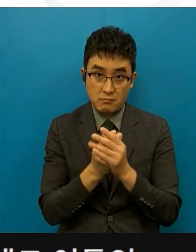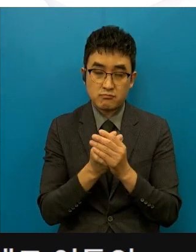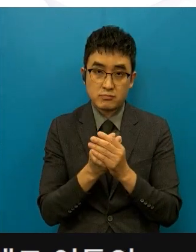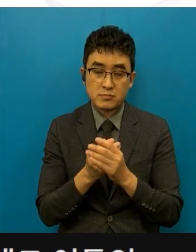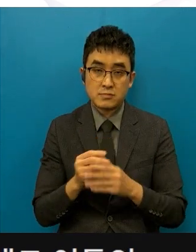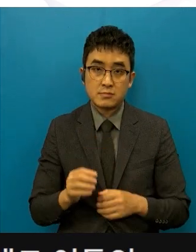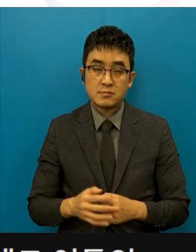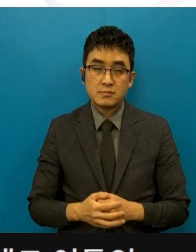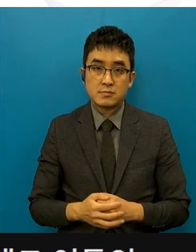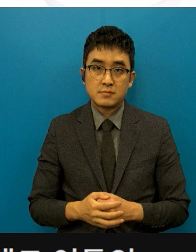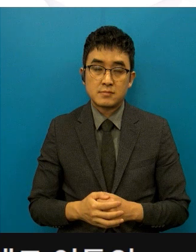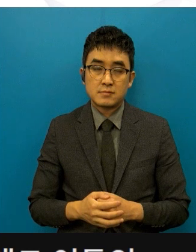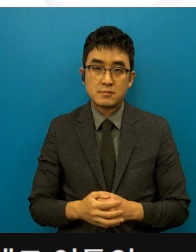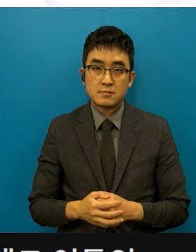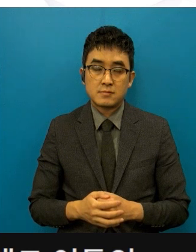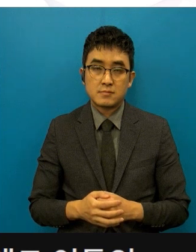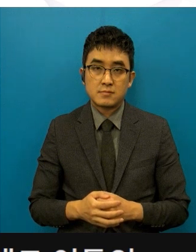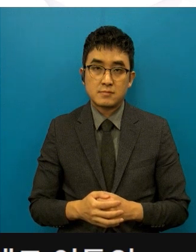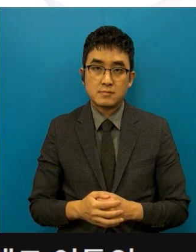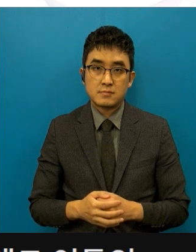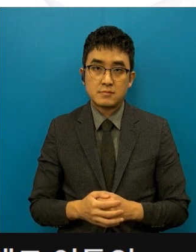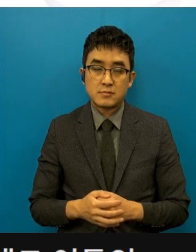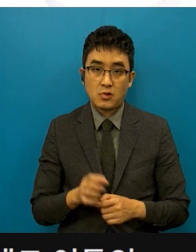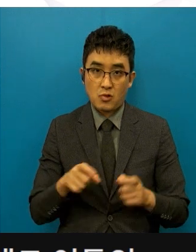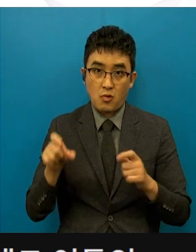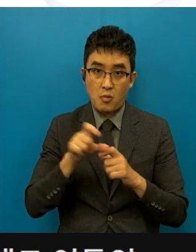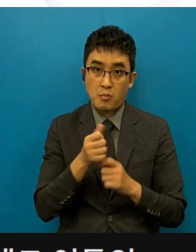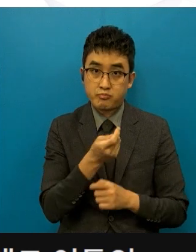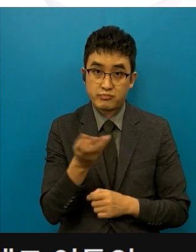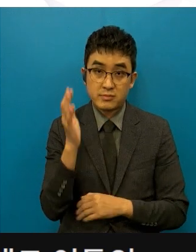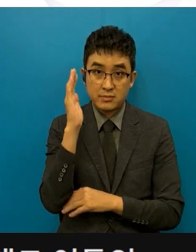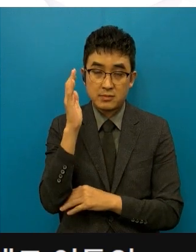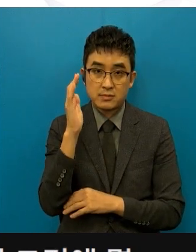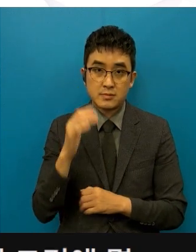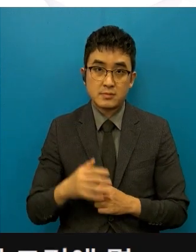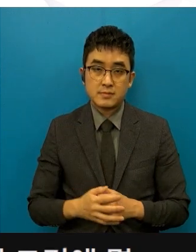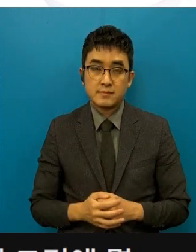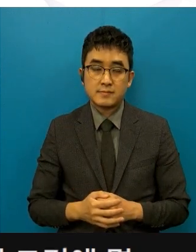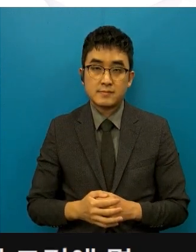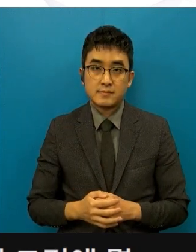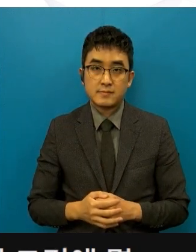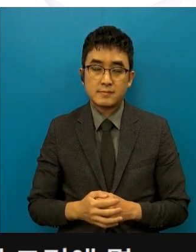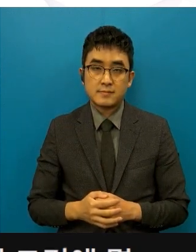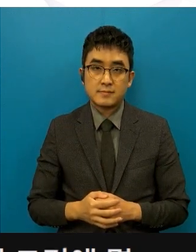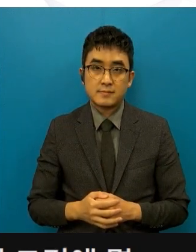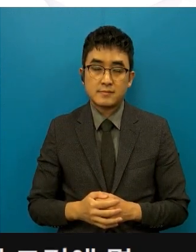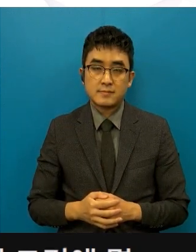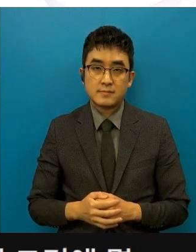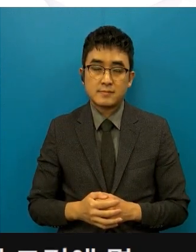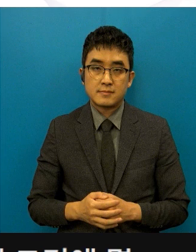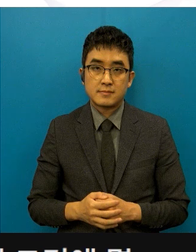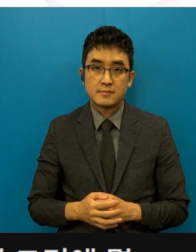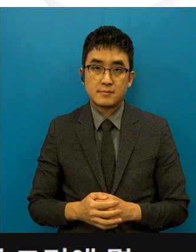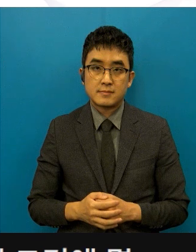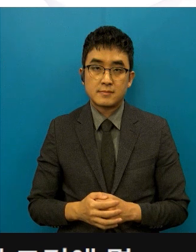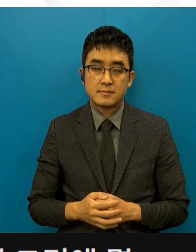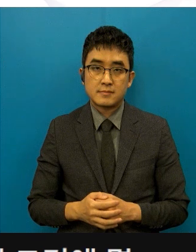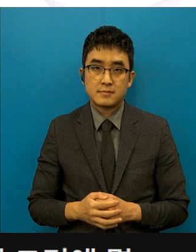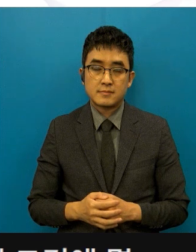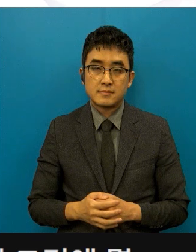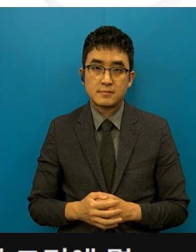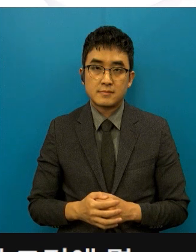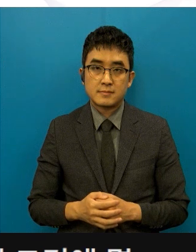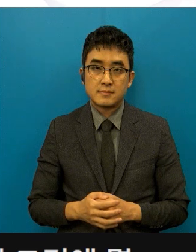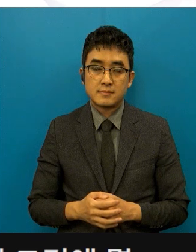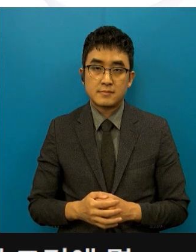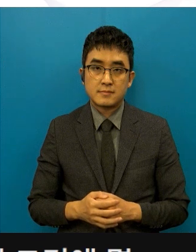is already aware of. I have to catch a plane for a business trip in a few hours, and living in Istanbul, there's a